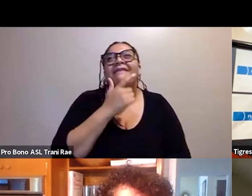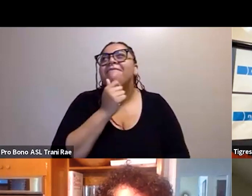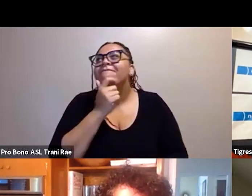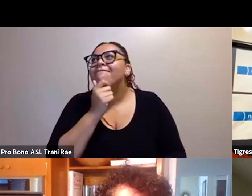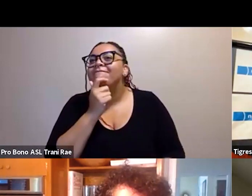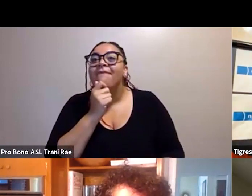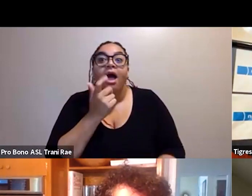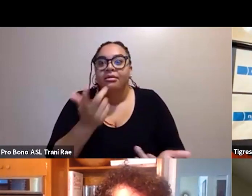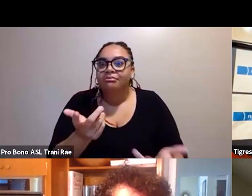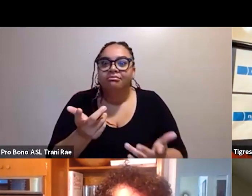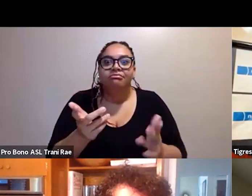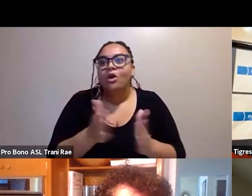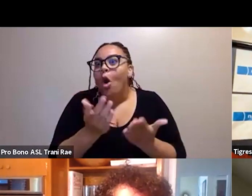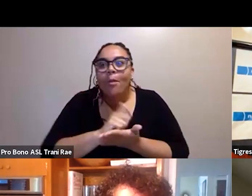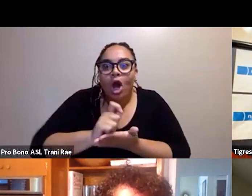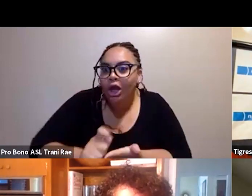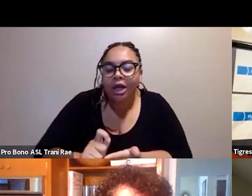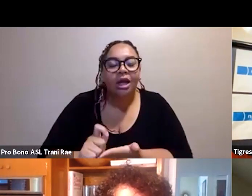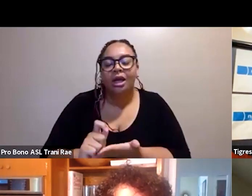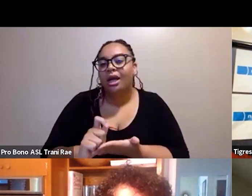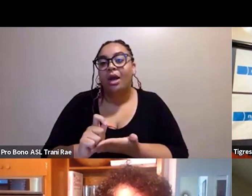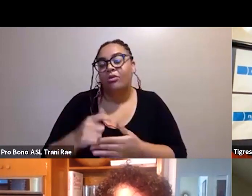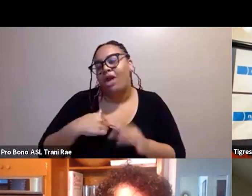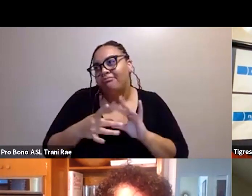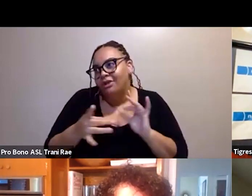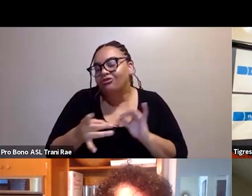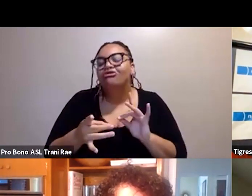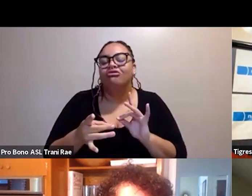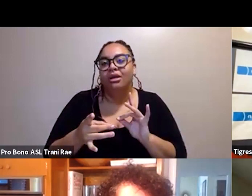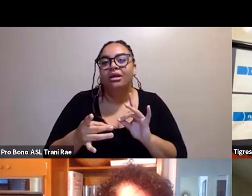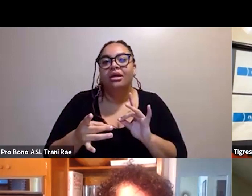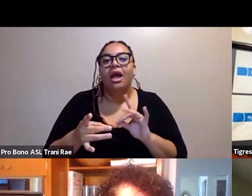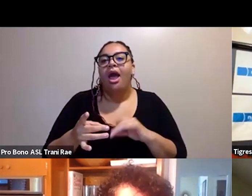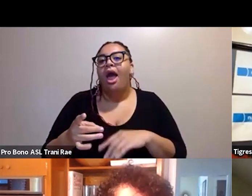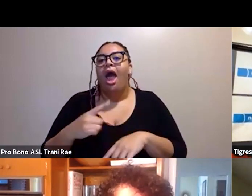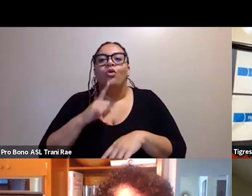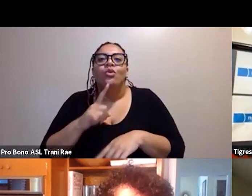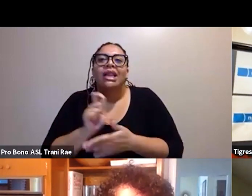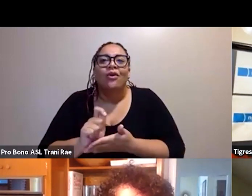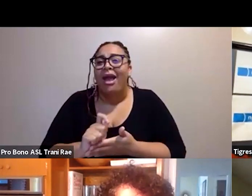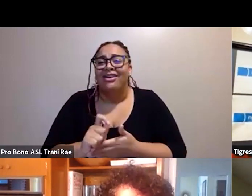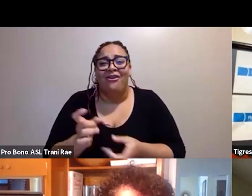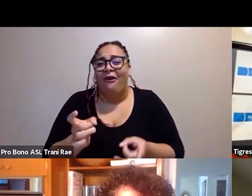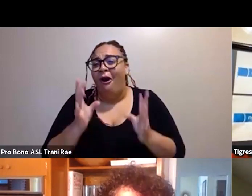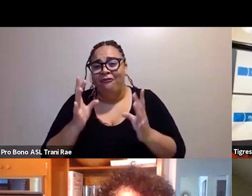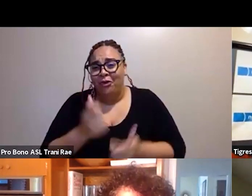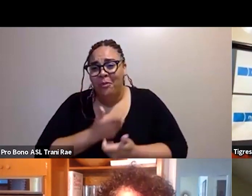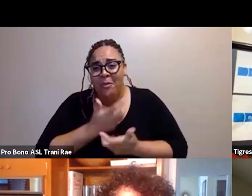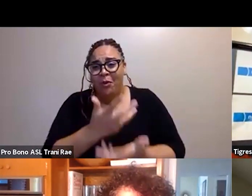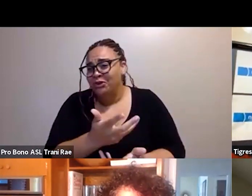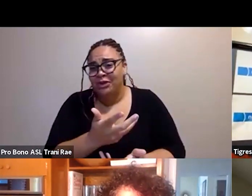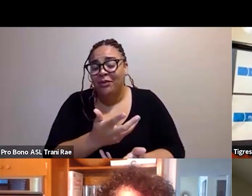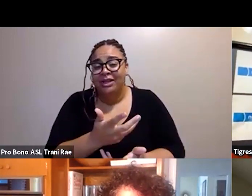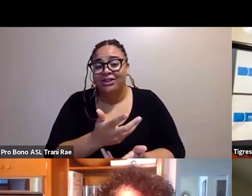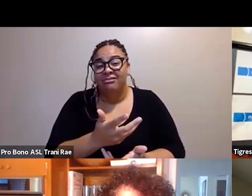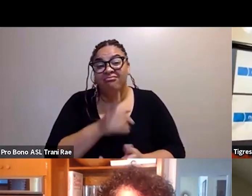college ruled notebooks, which I mentioned, writing really angsty bad poetry, which is a rite of